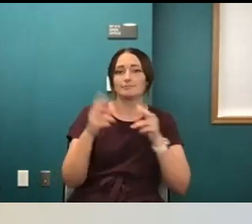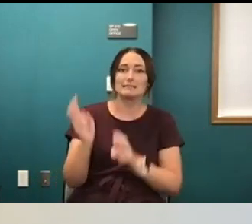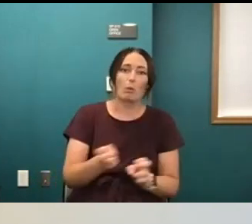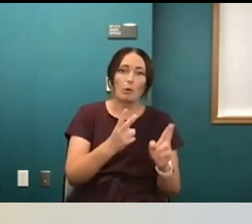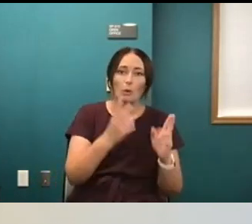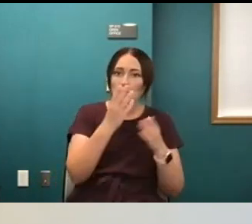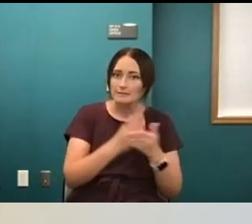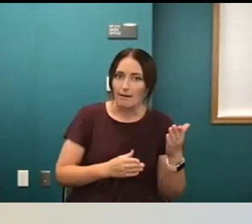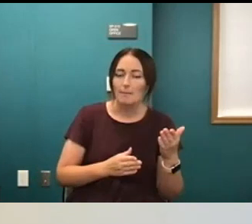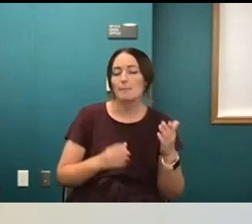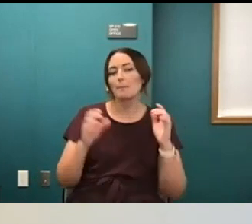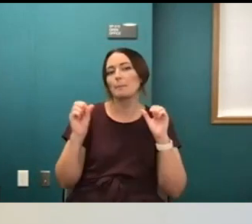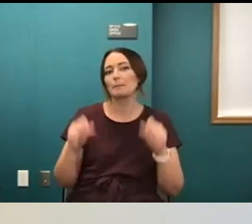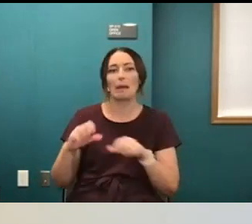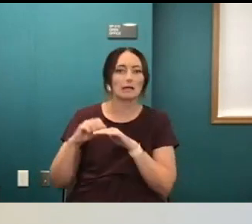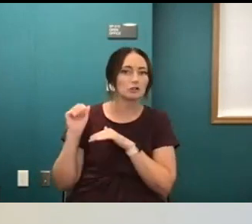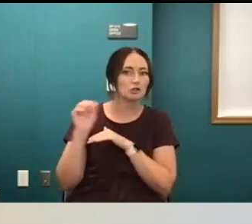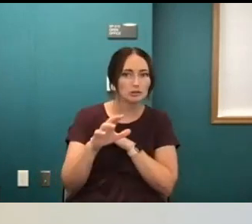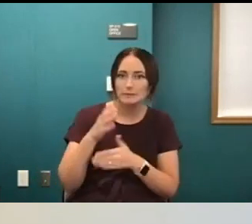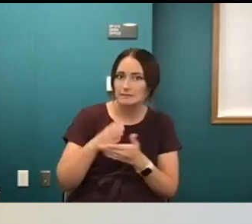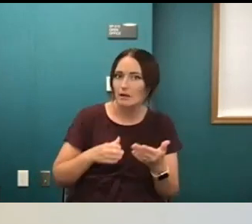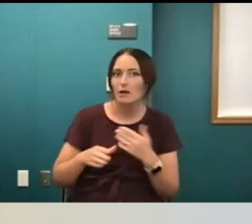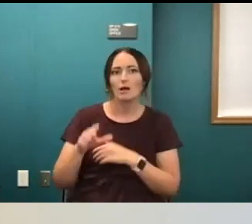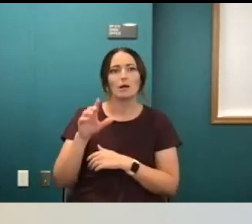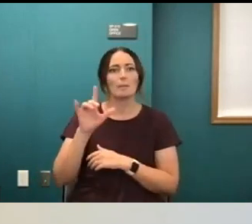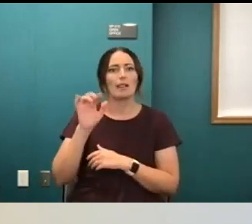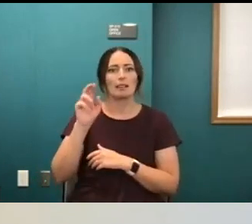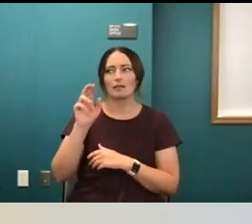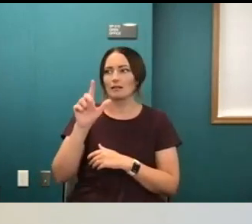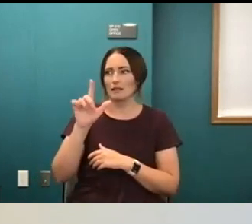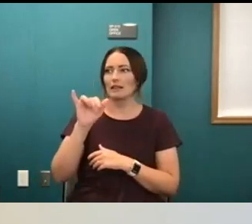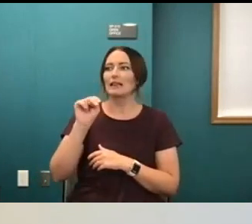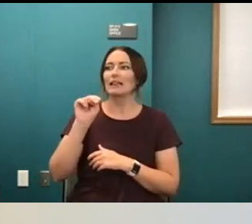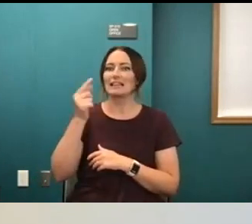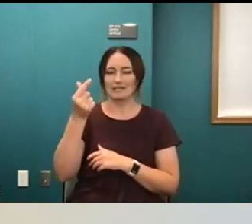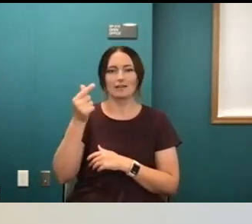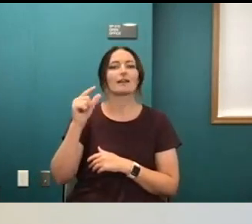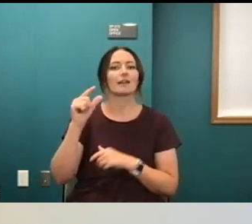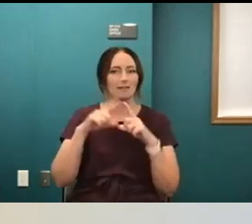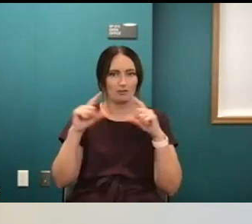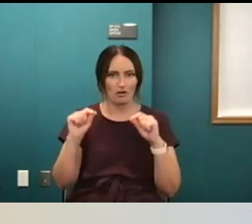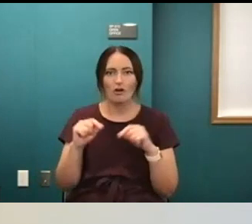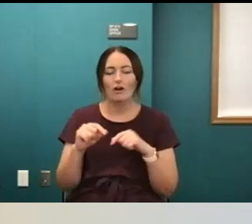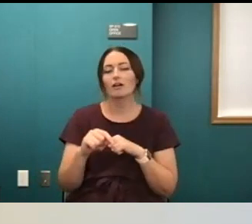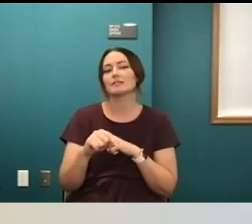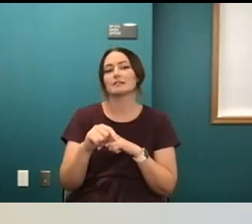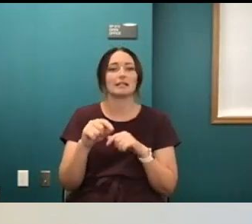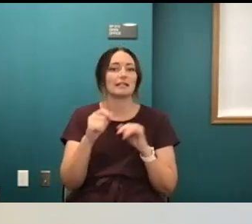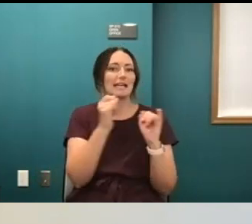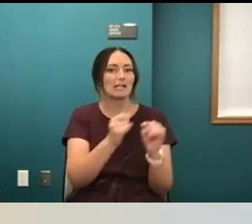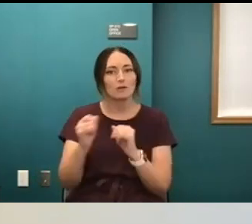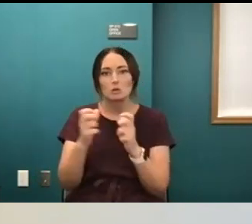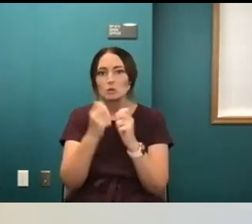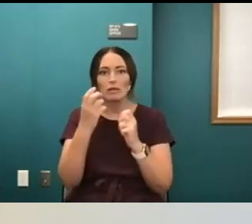but you can find Ling cards. You can find, we have a comic book of individuals with cochlear implants. We